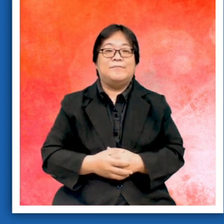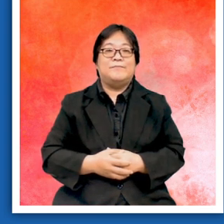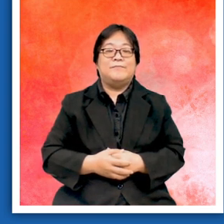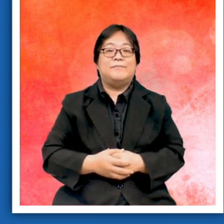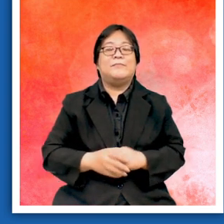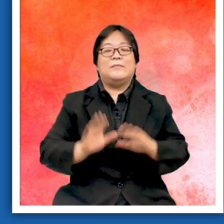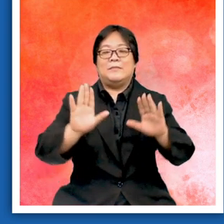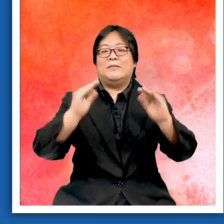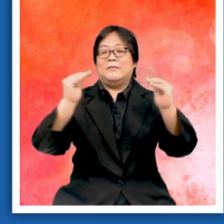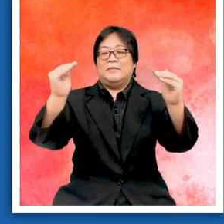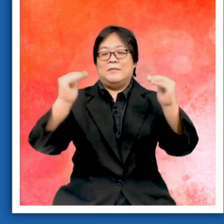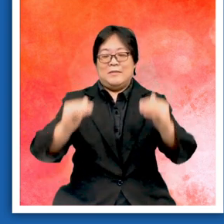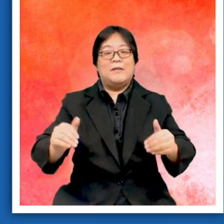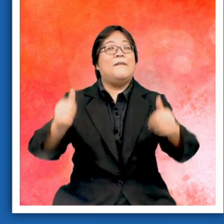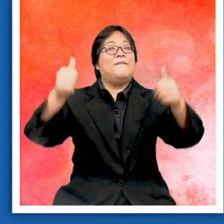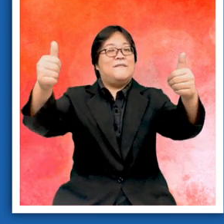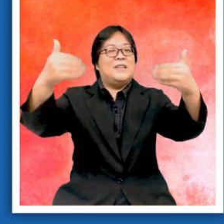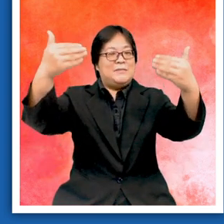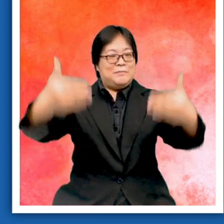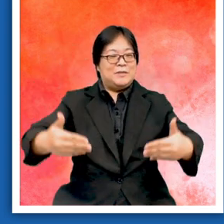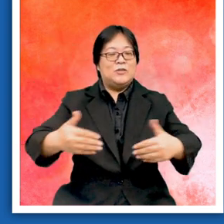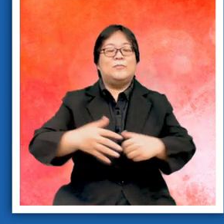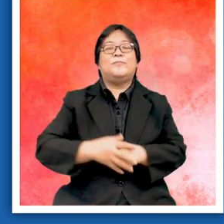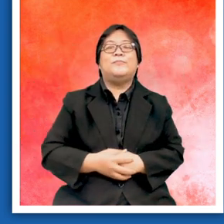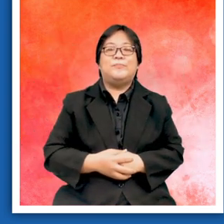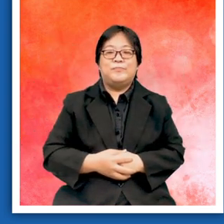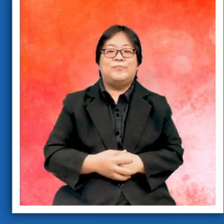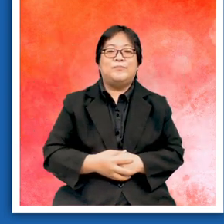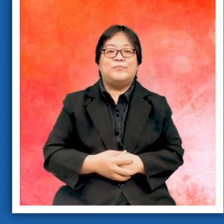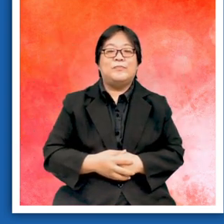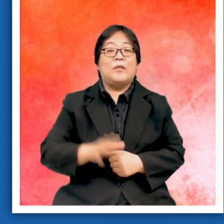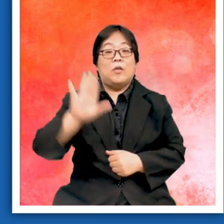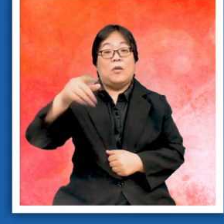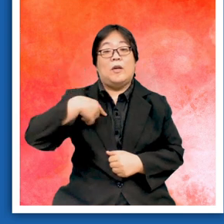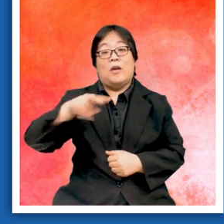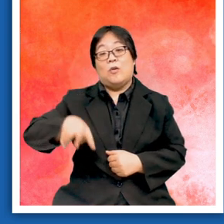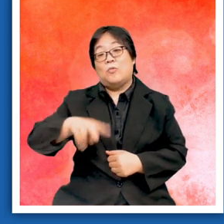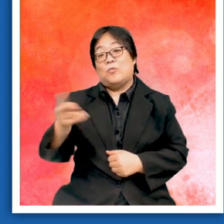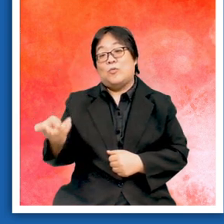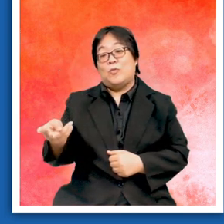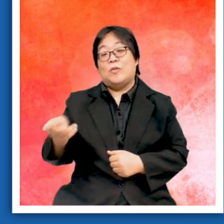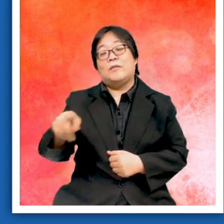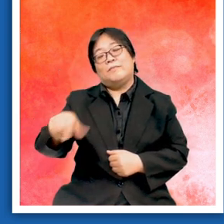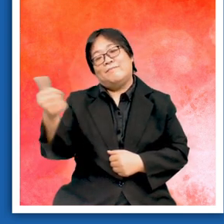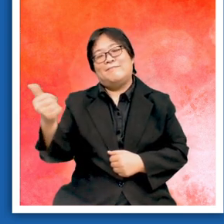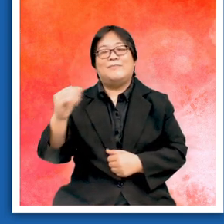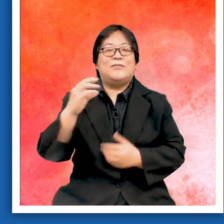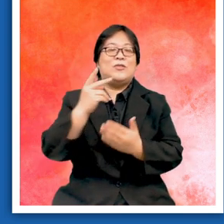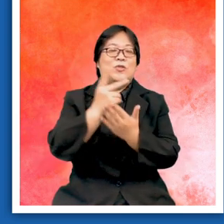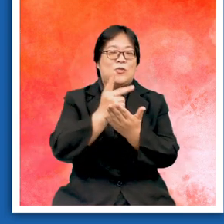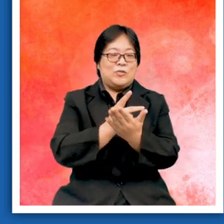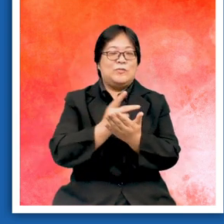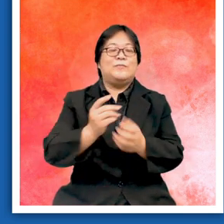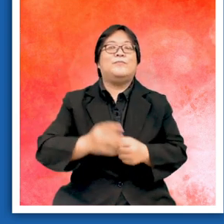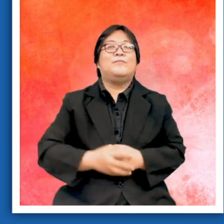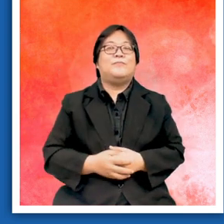Let me go to the front page here. I'm switching to TLJ. This is another course.